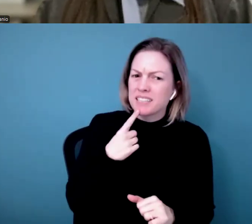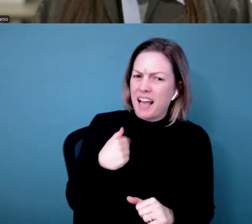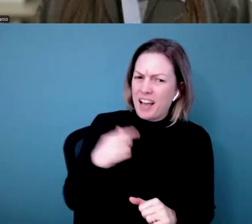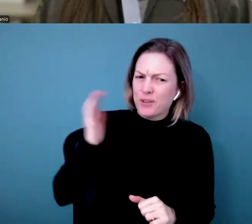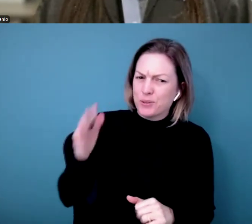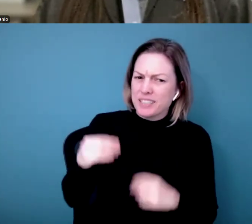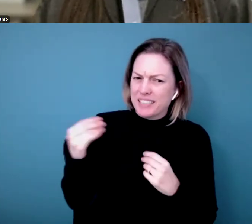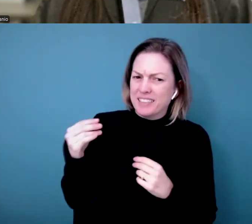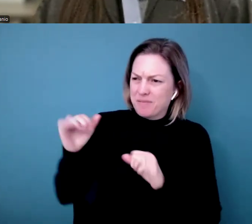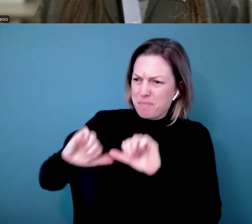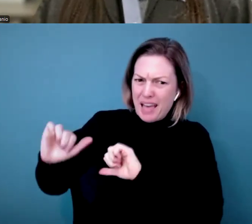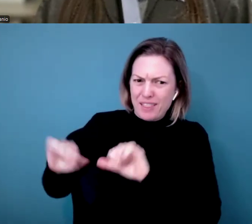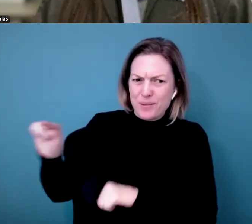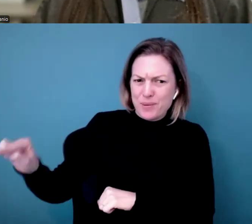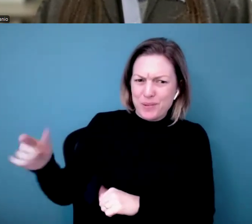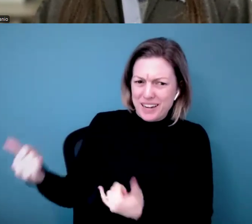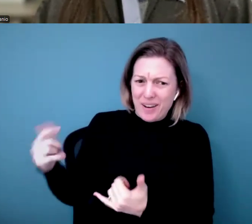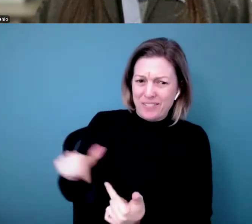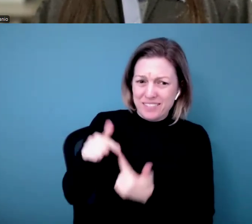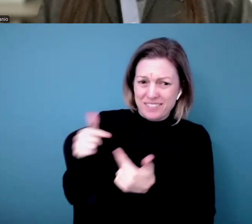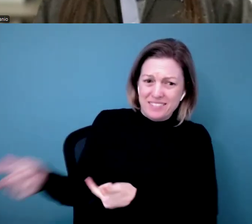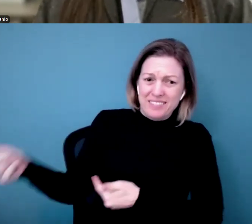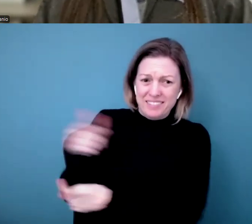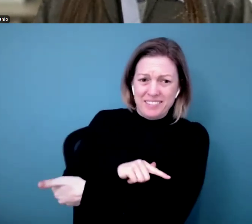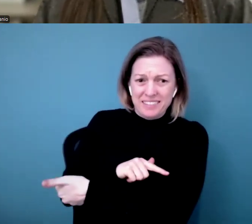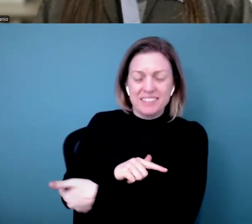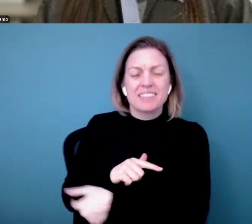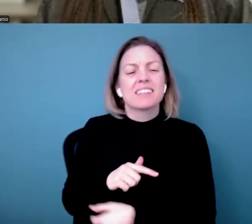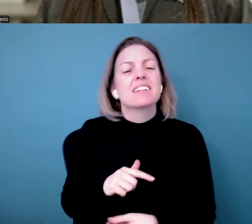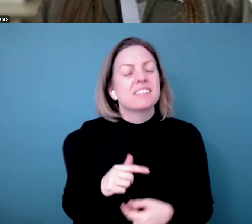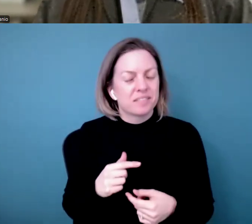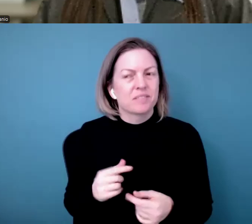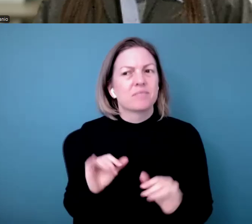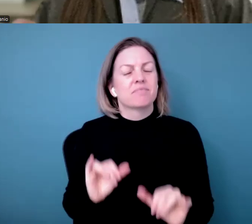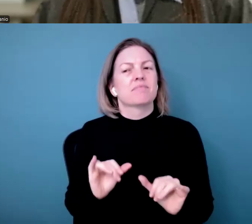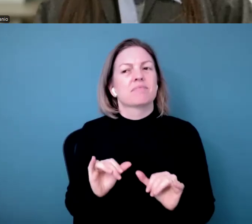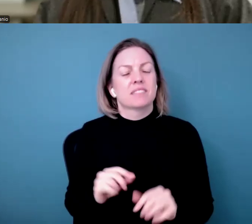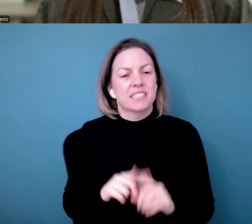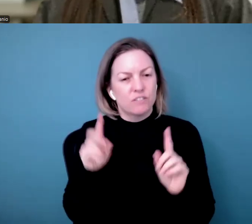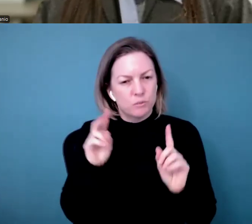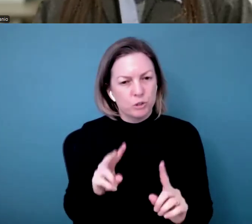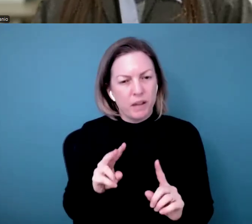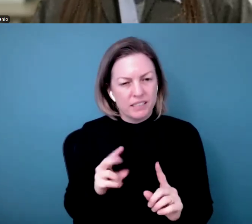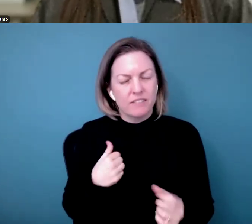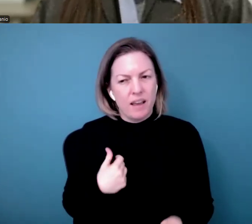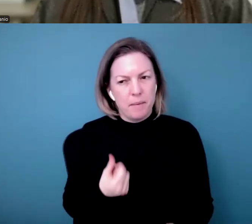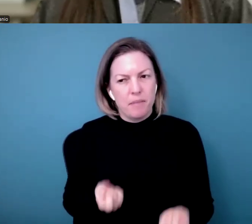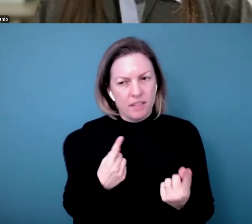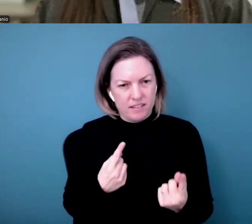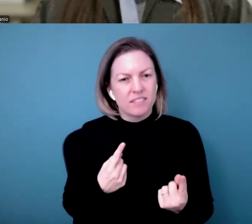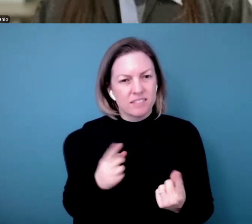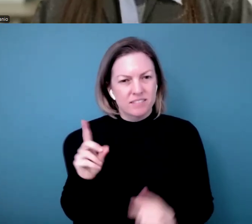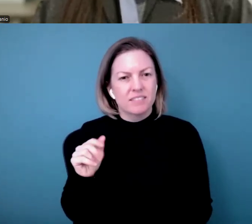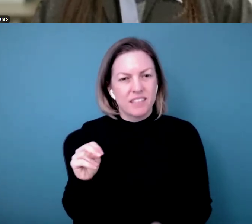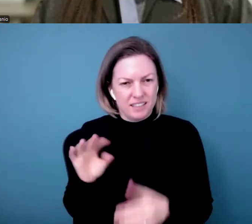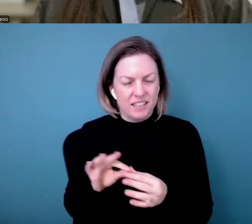this? It really gives us a different perspective on that empathy that Dan was